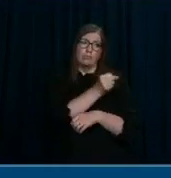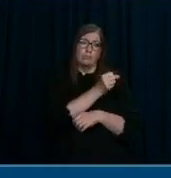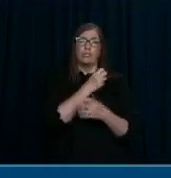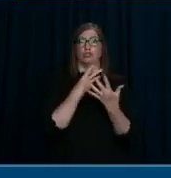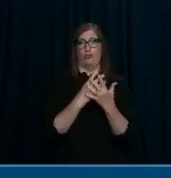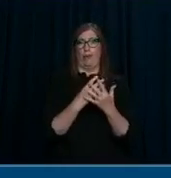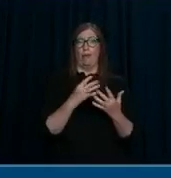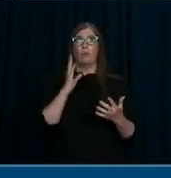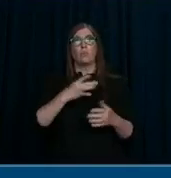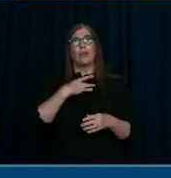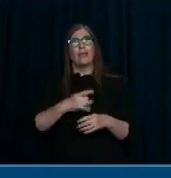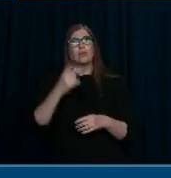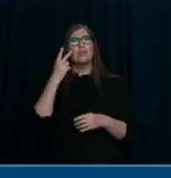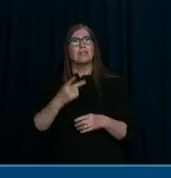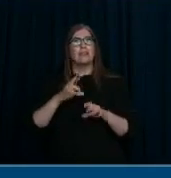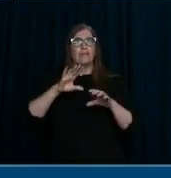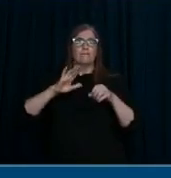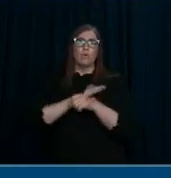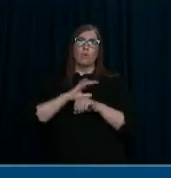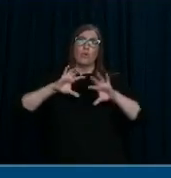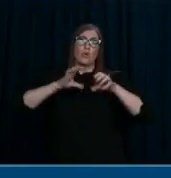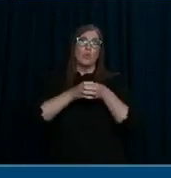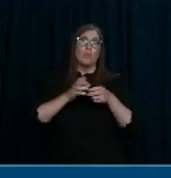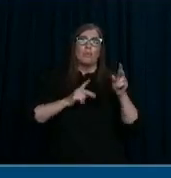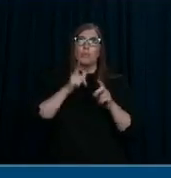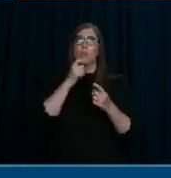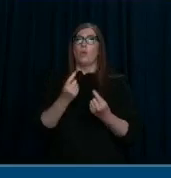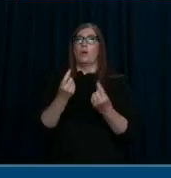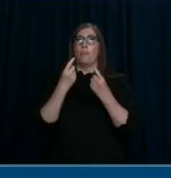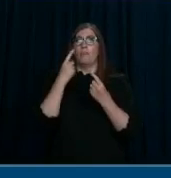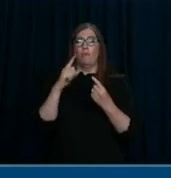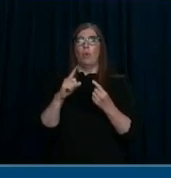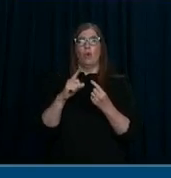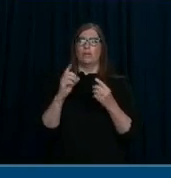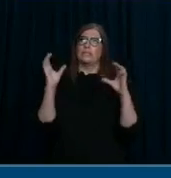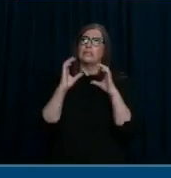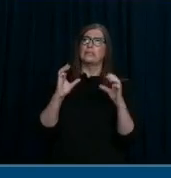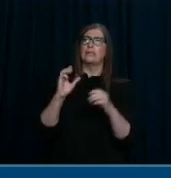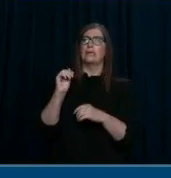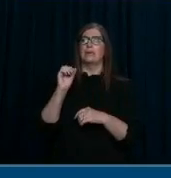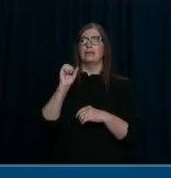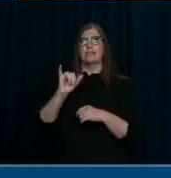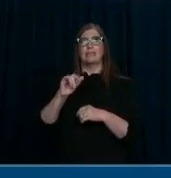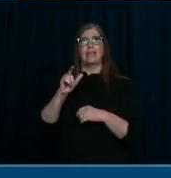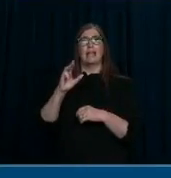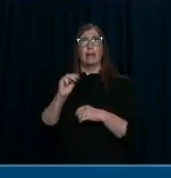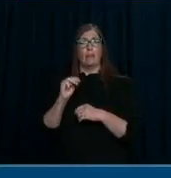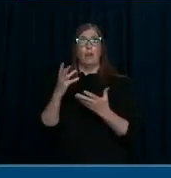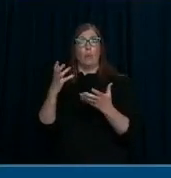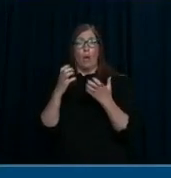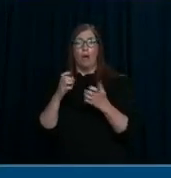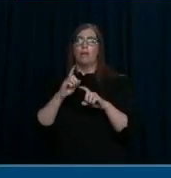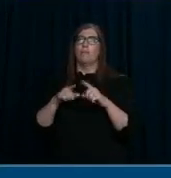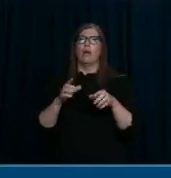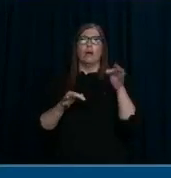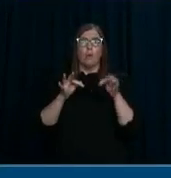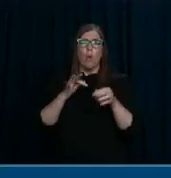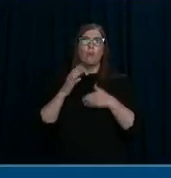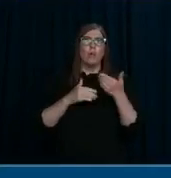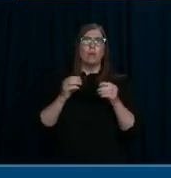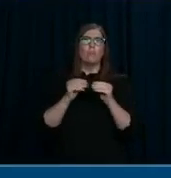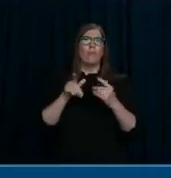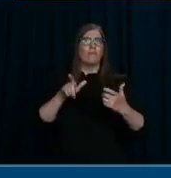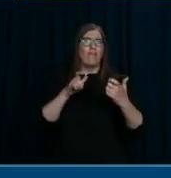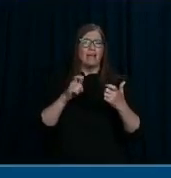the entire group of folks who are coming here for asylum seeking be adjudicated faster, but what's happening is that's the biggest area where there is a